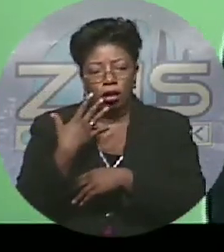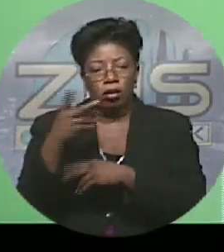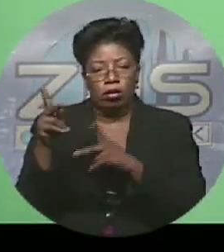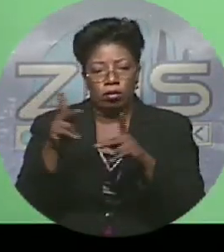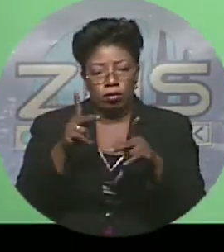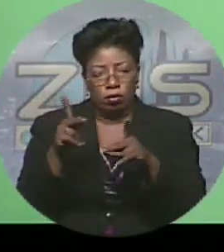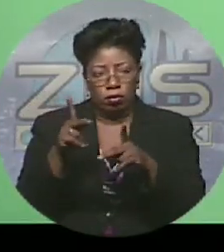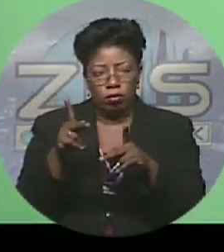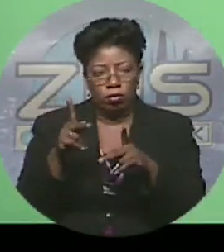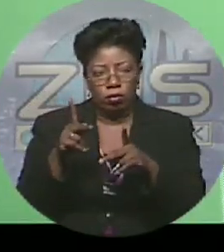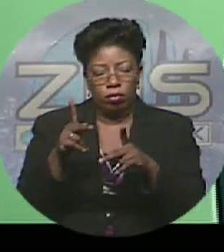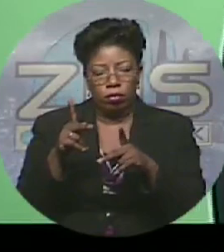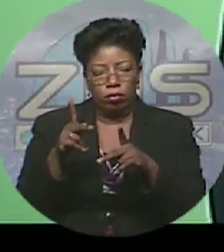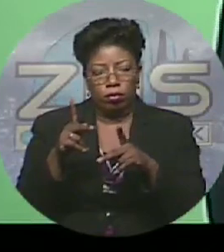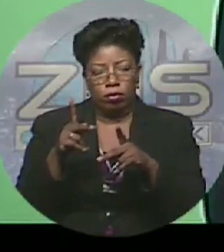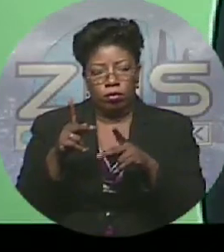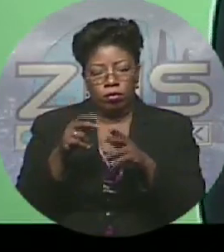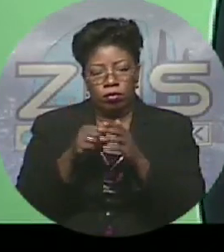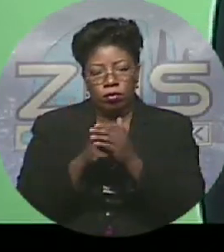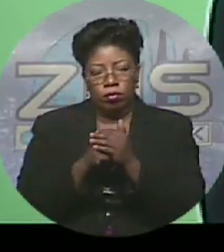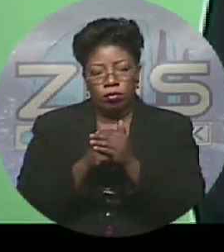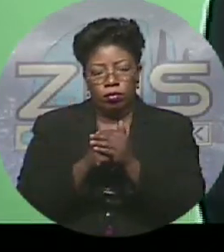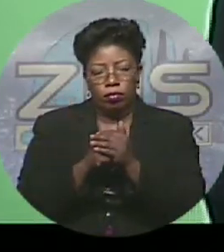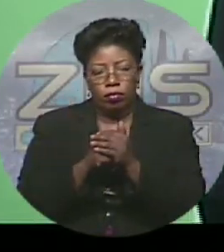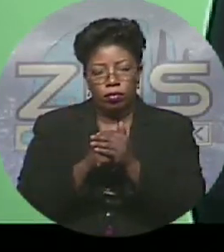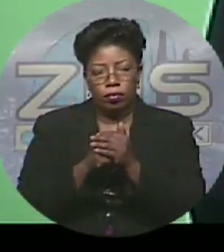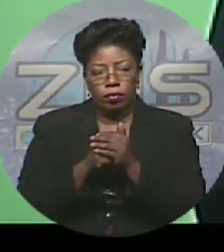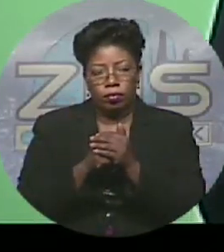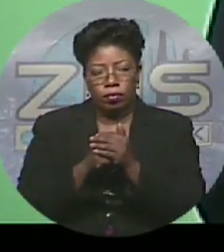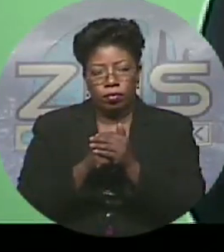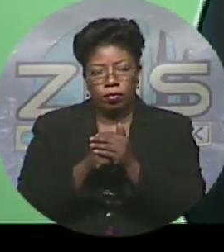and the commitment to contest every seat in the Bahamas.